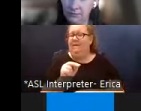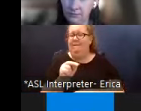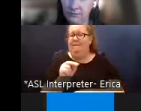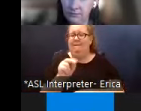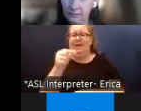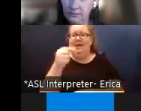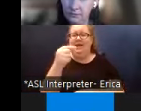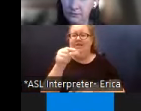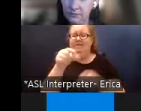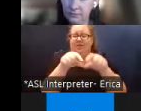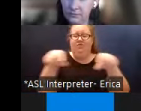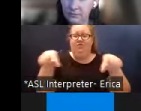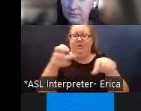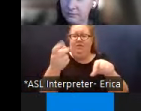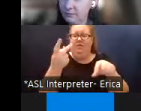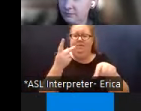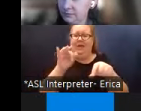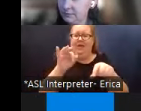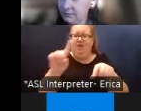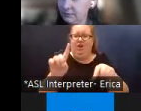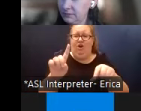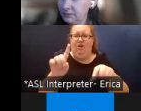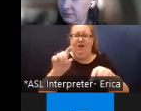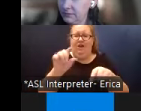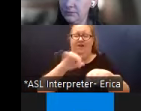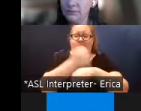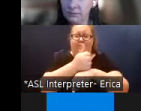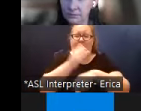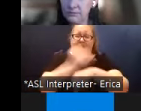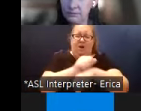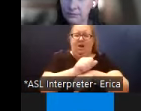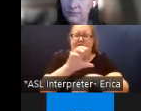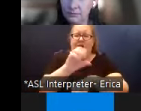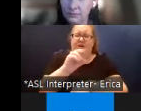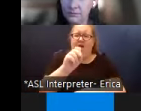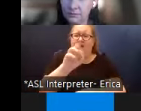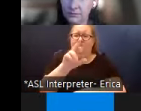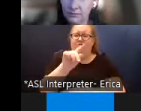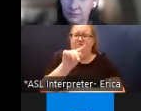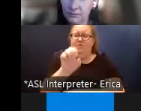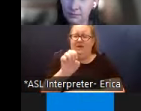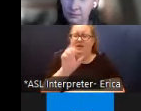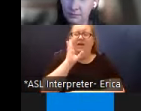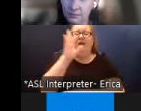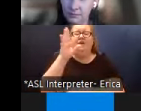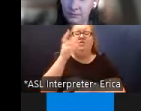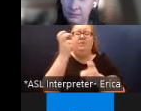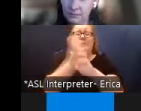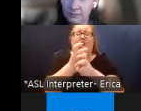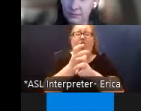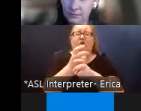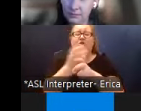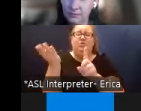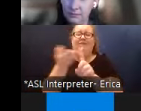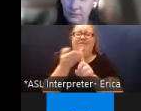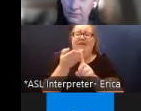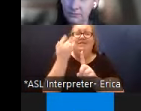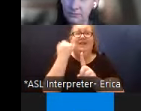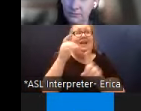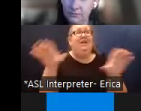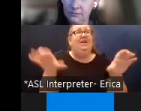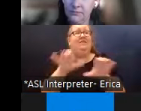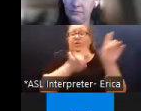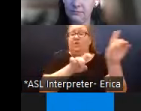backyard. The backyards are just concrete. It's going to be hard to convince. If you're going to take a survey, I don't know how we're